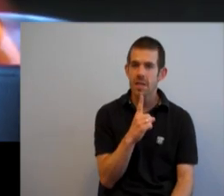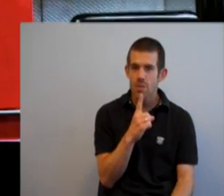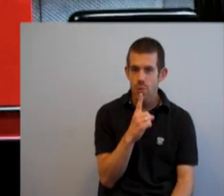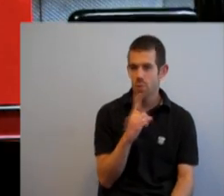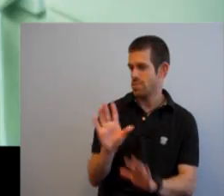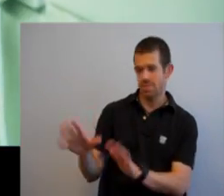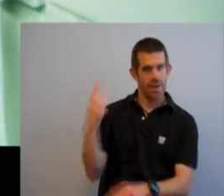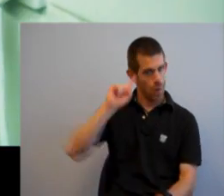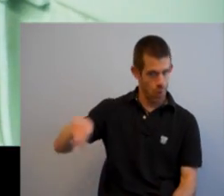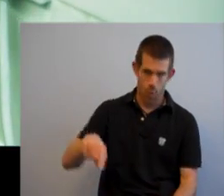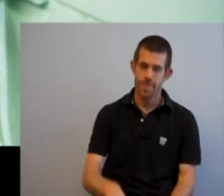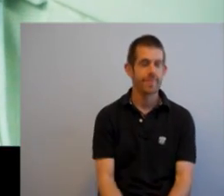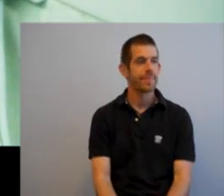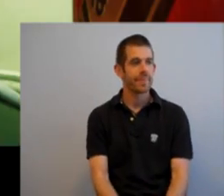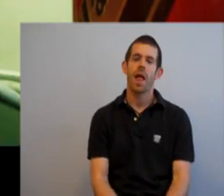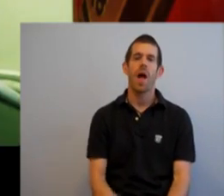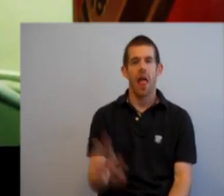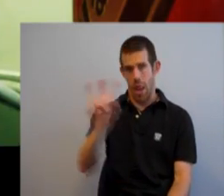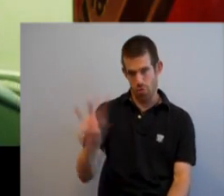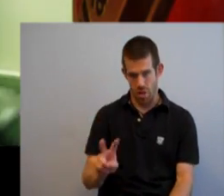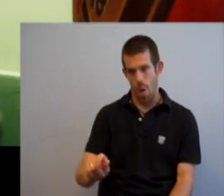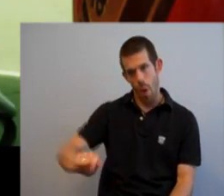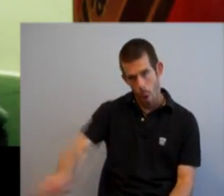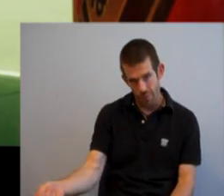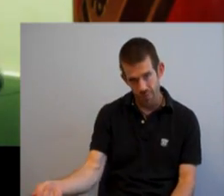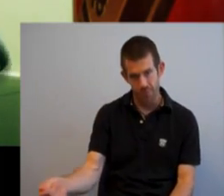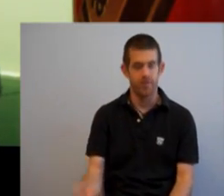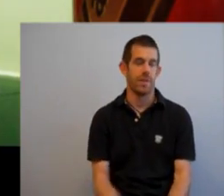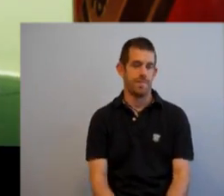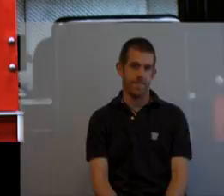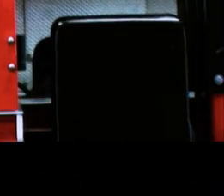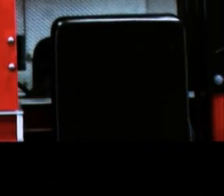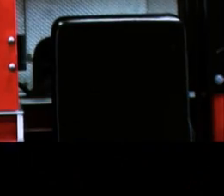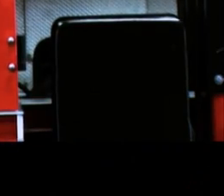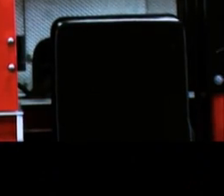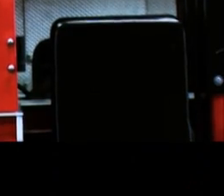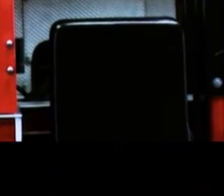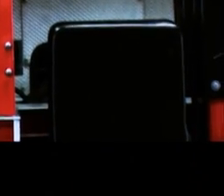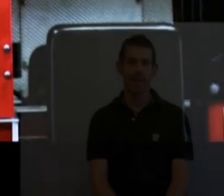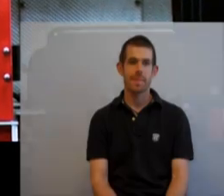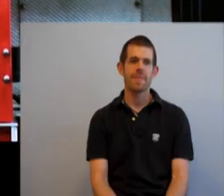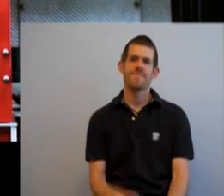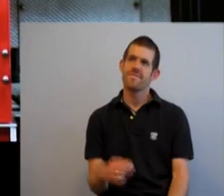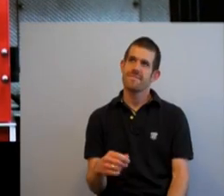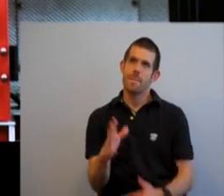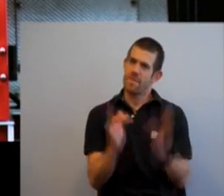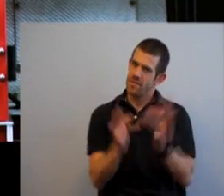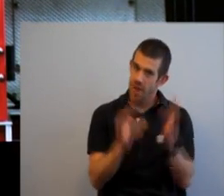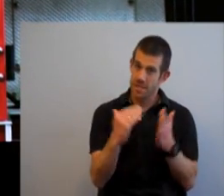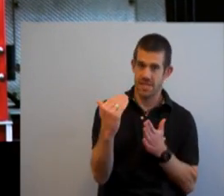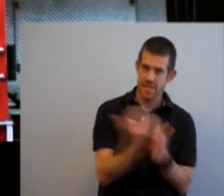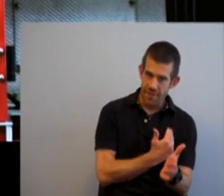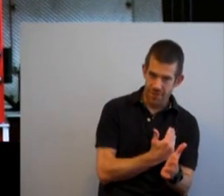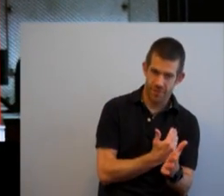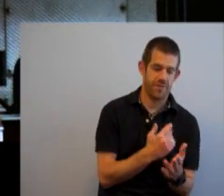sure you switch off any electrical apparatus that doesn't need to be on. But most importantly is be fire conscious and be